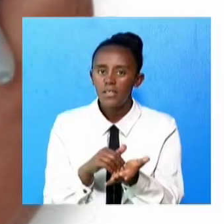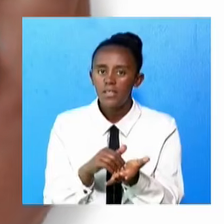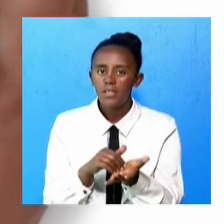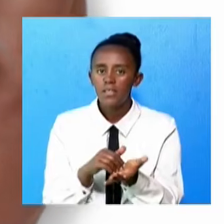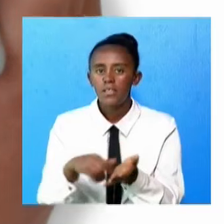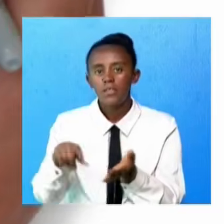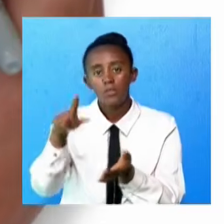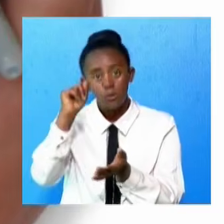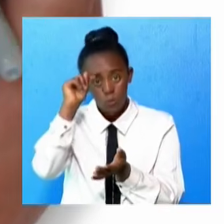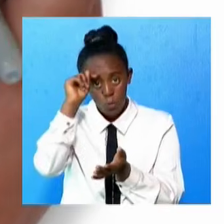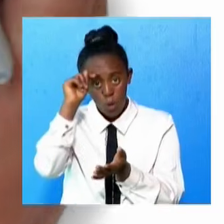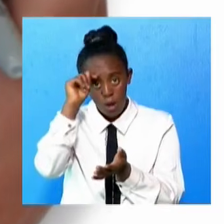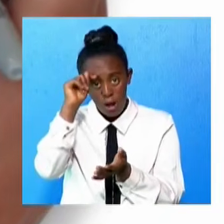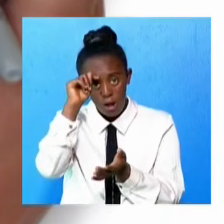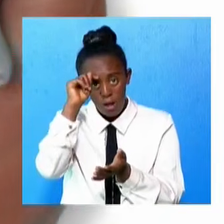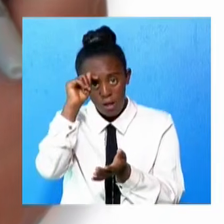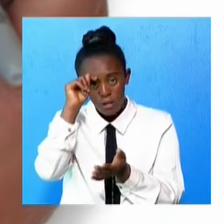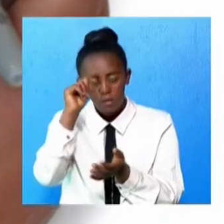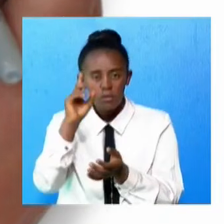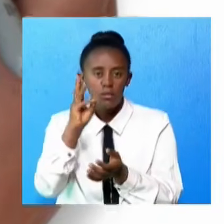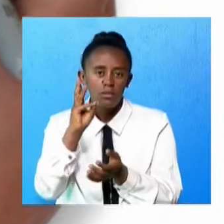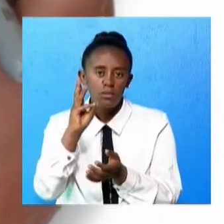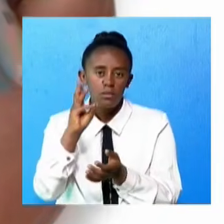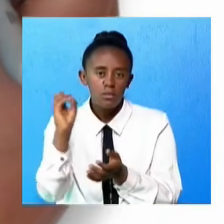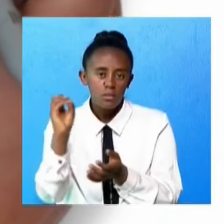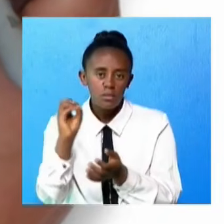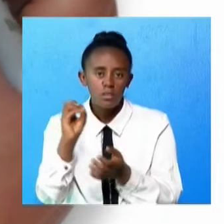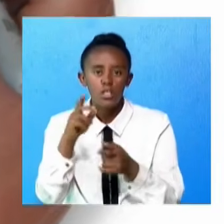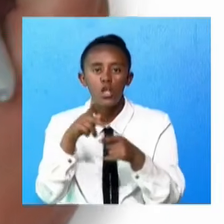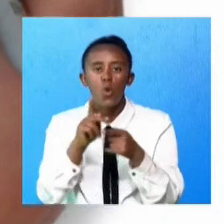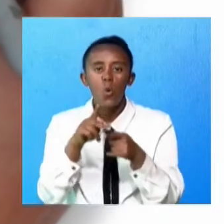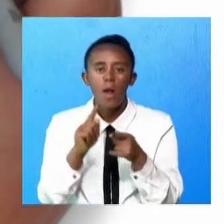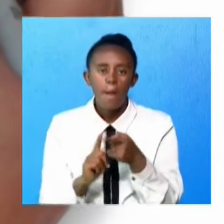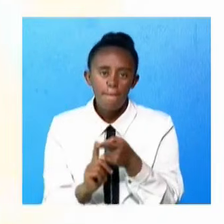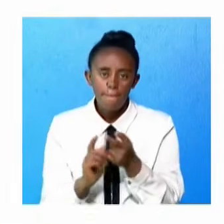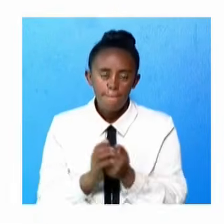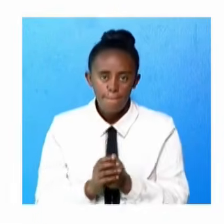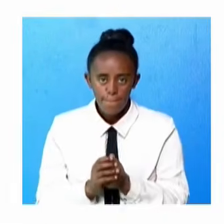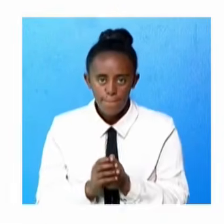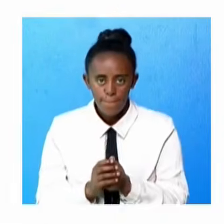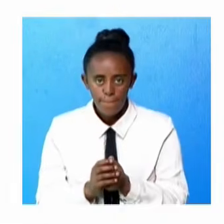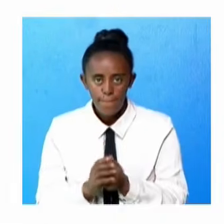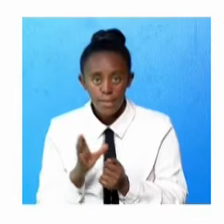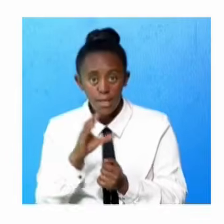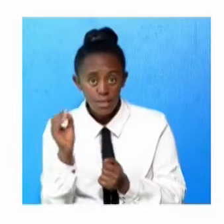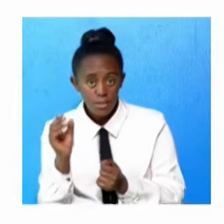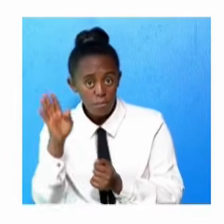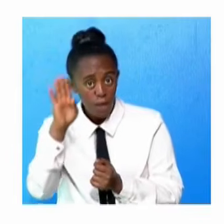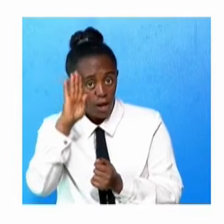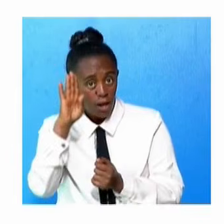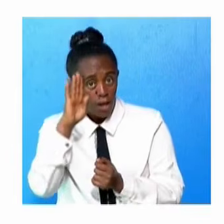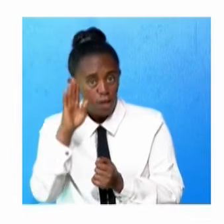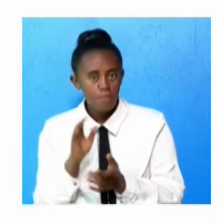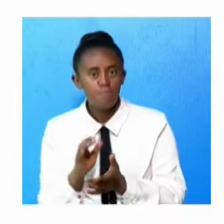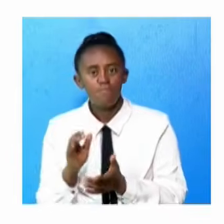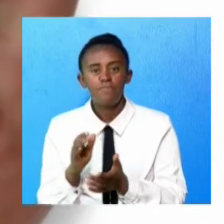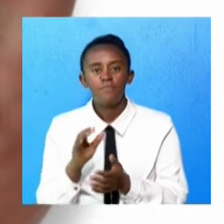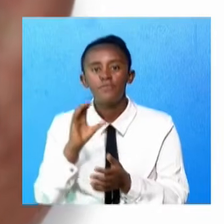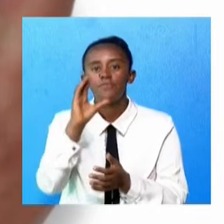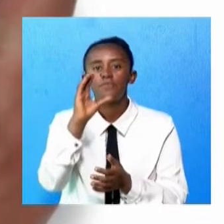Tola is 60 kilogram. And then Bakala is